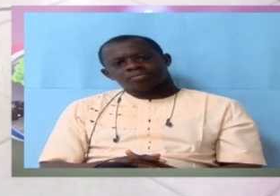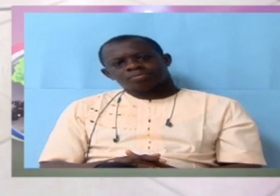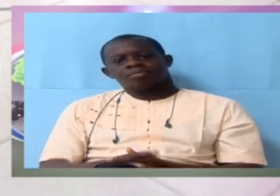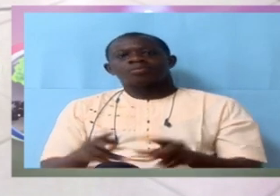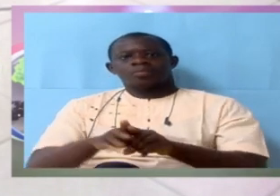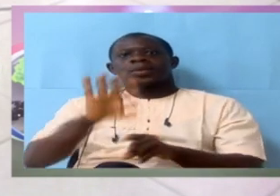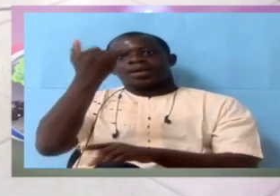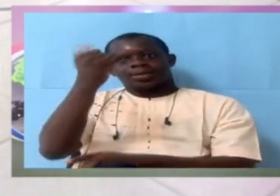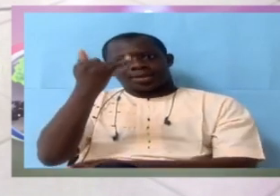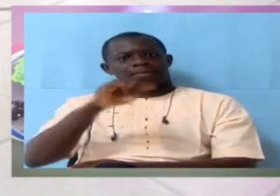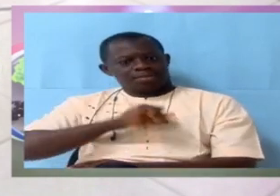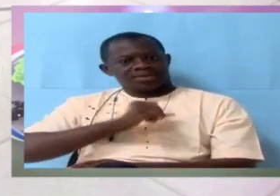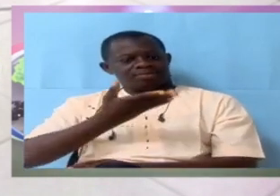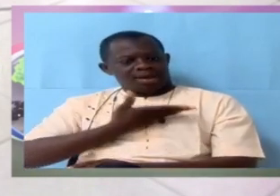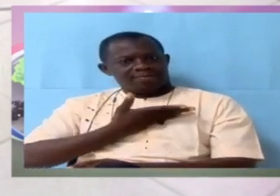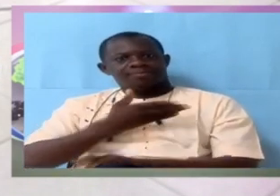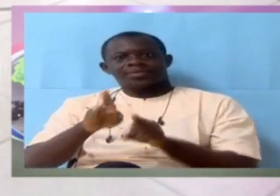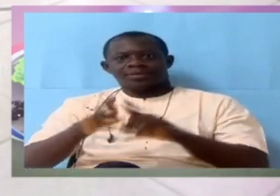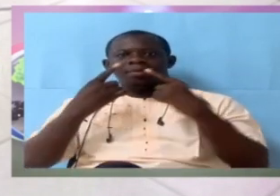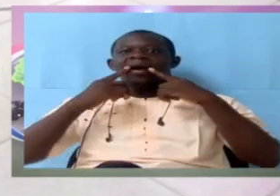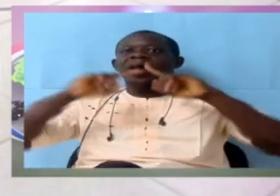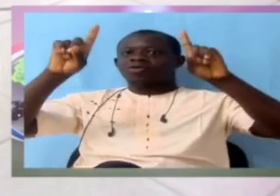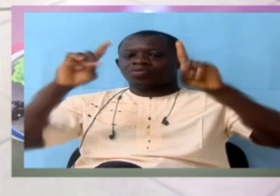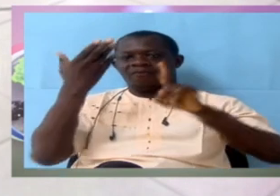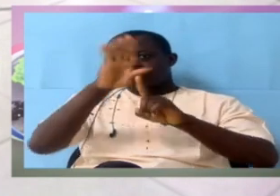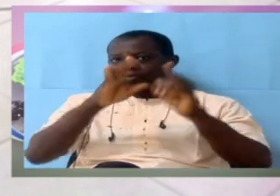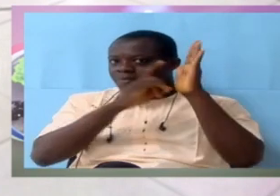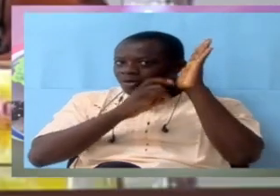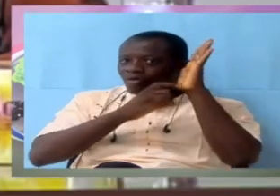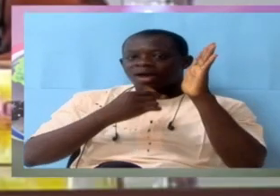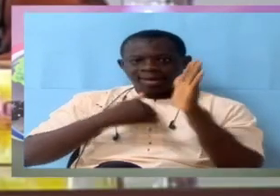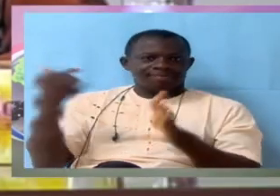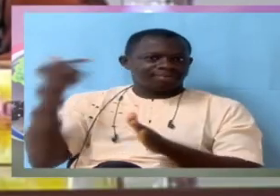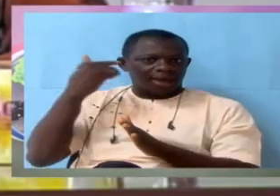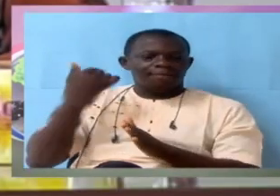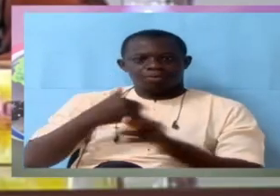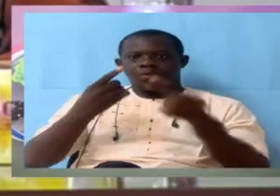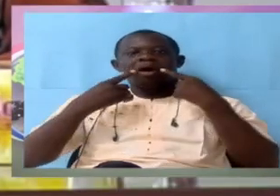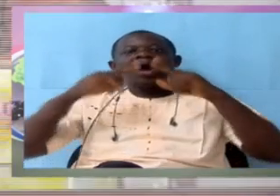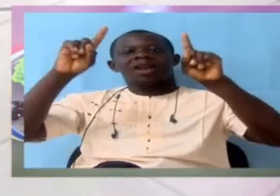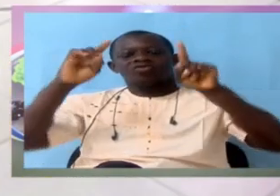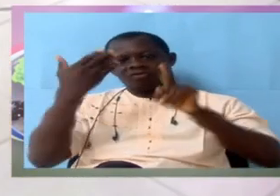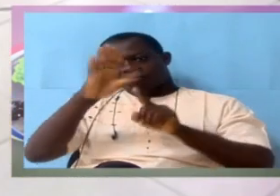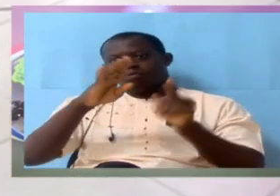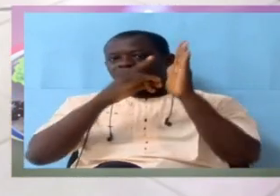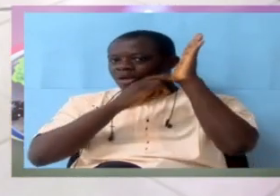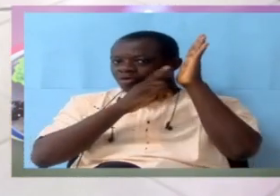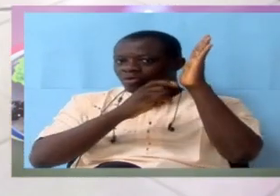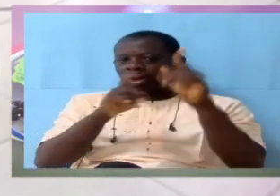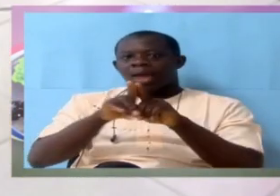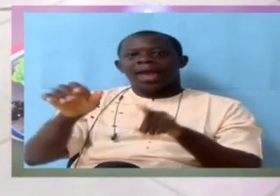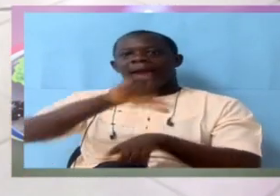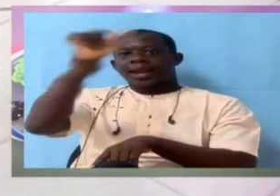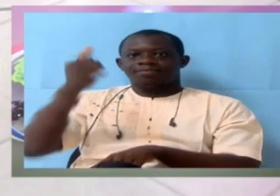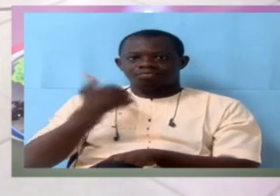Yes, I got the announcement from the radio. I heard it being said over the radio. Can you tell? And